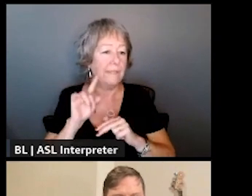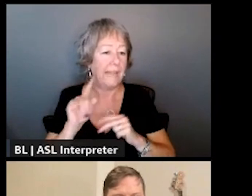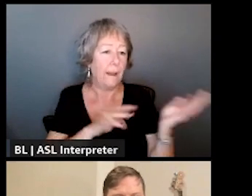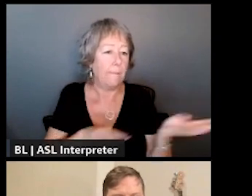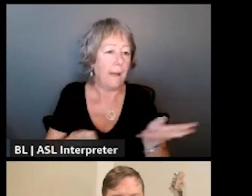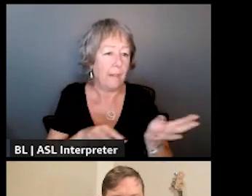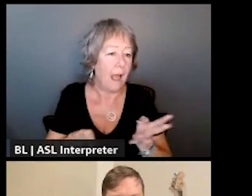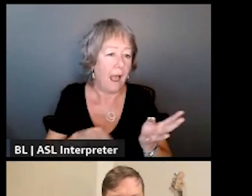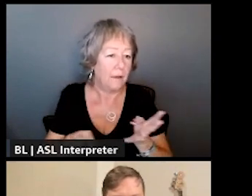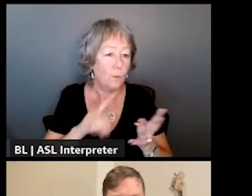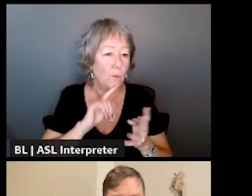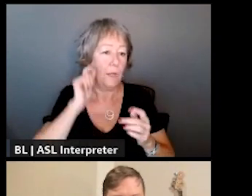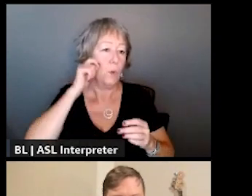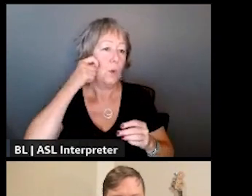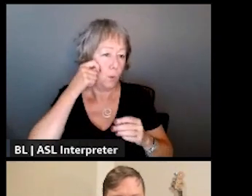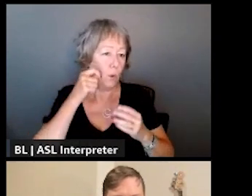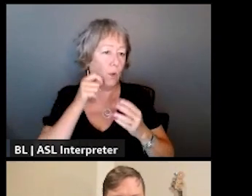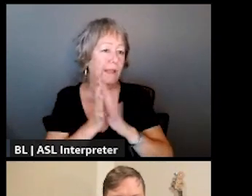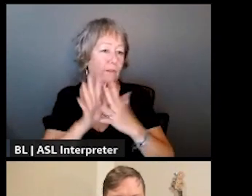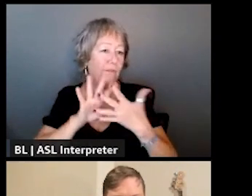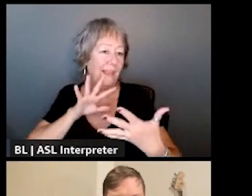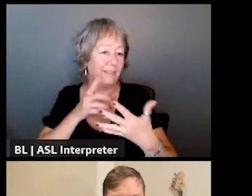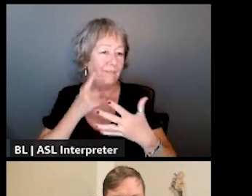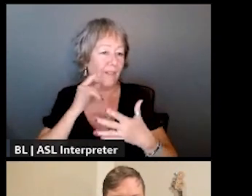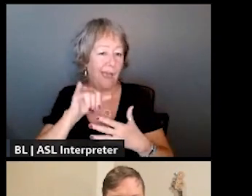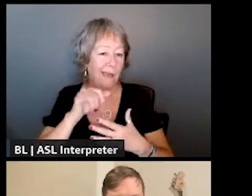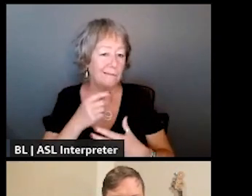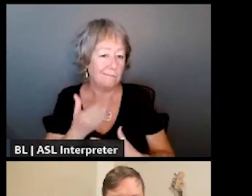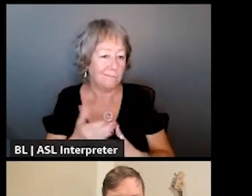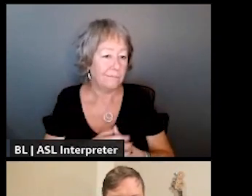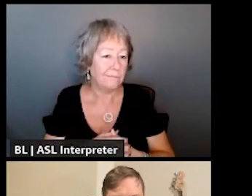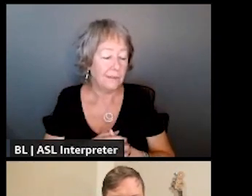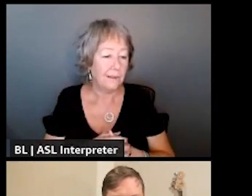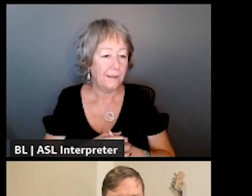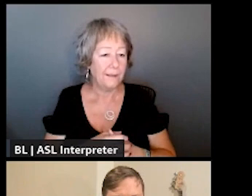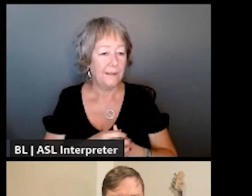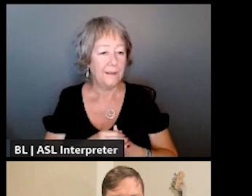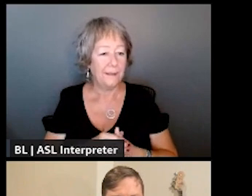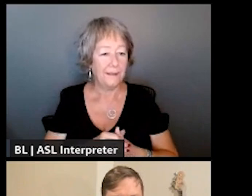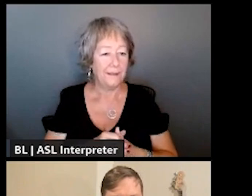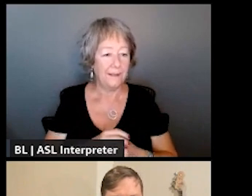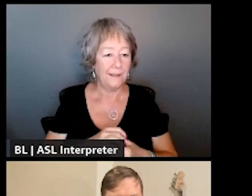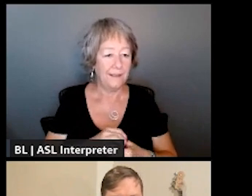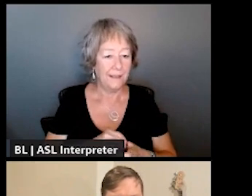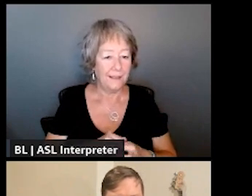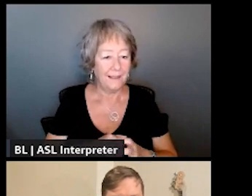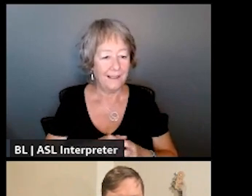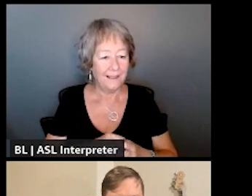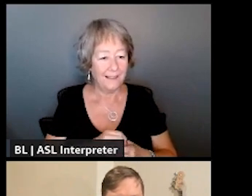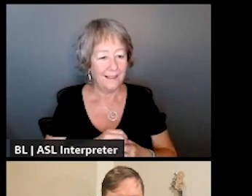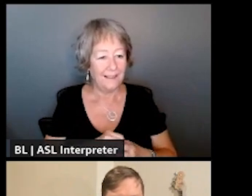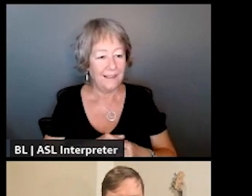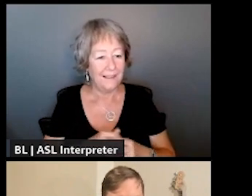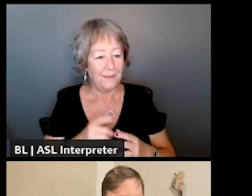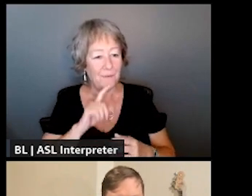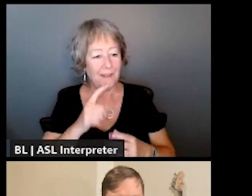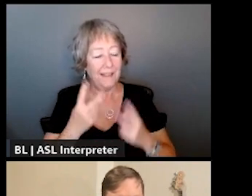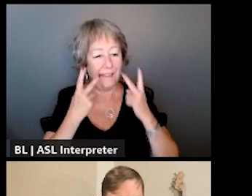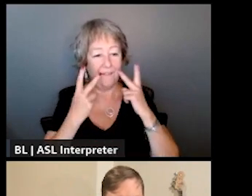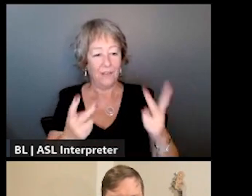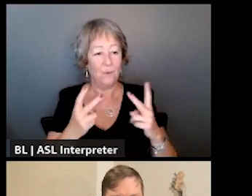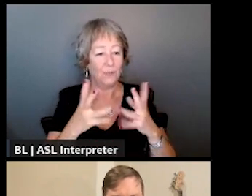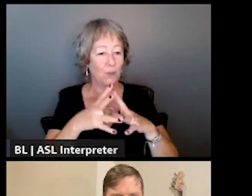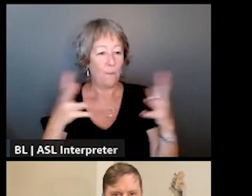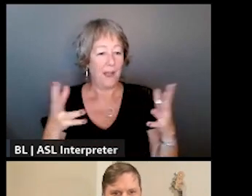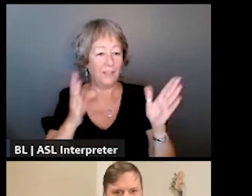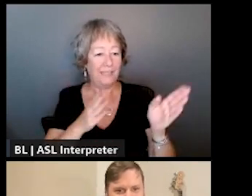cool user interface for that. So here's that source. Even I if did you not can't answer your question. visual most of the time, it's just so much easier to